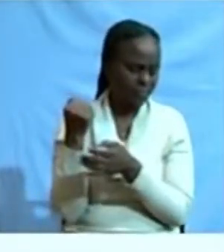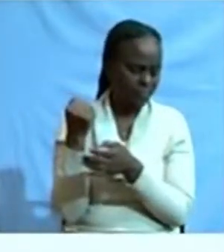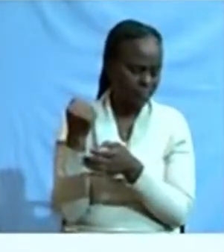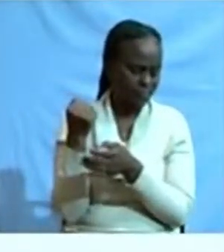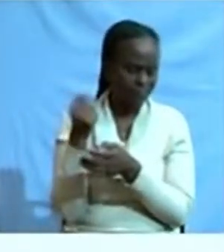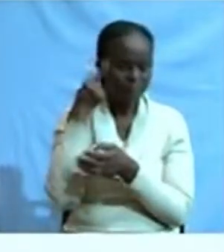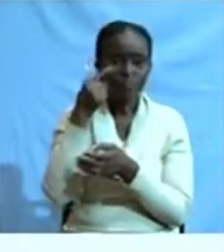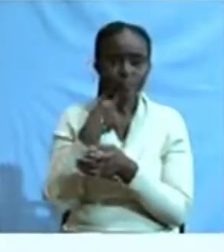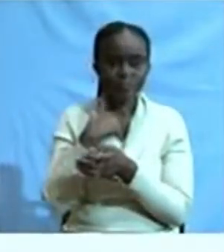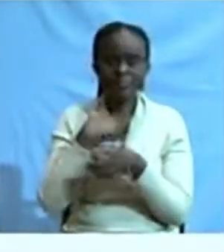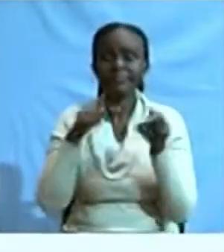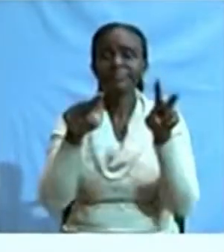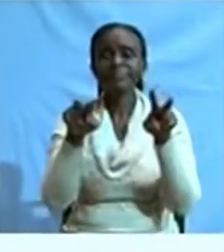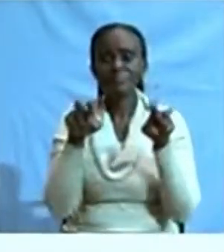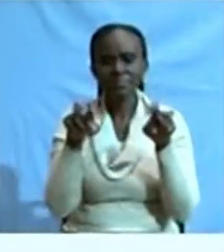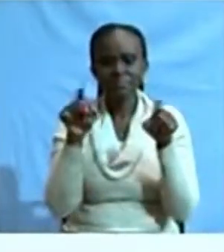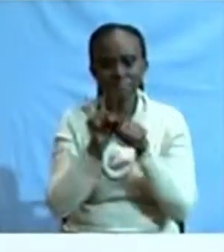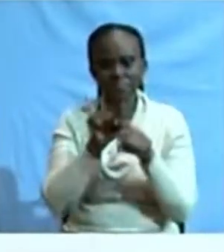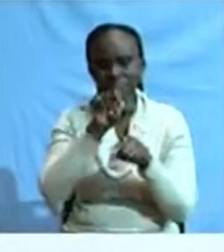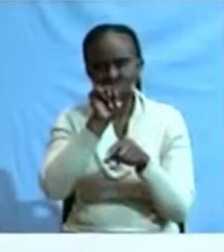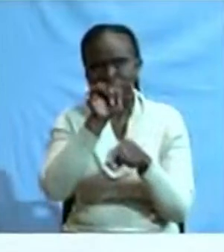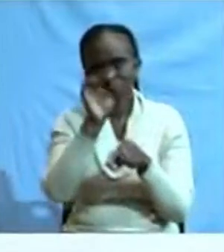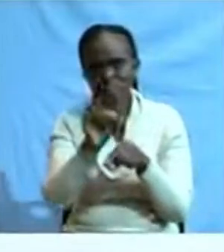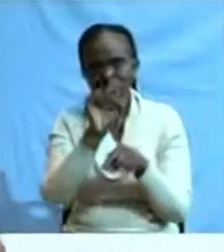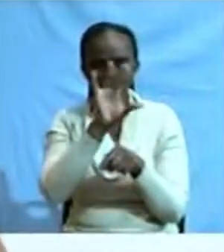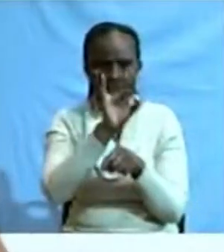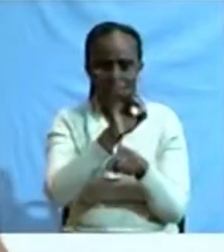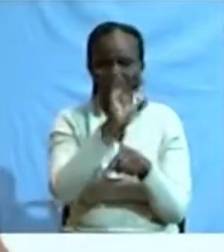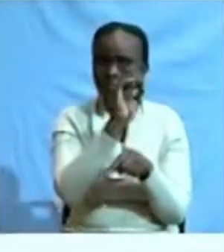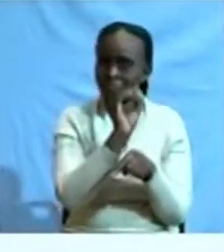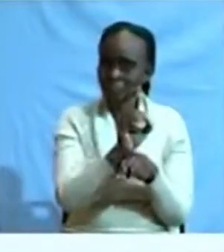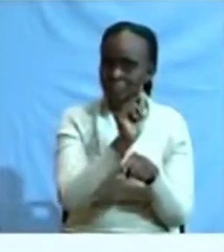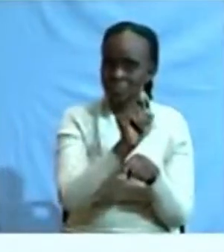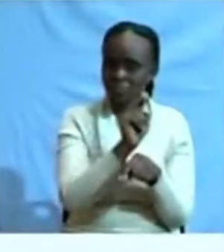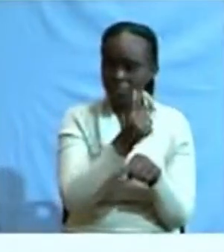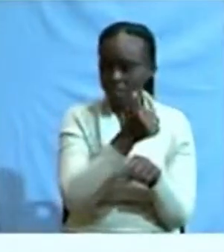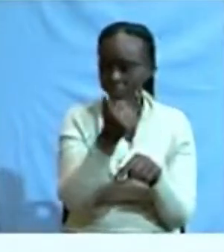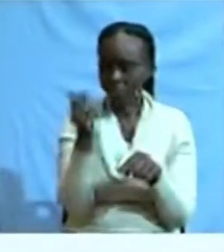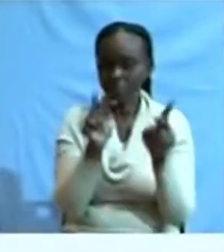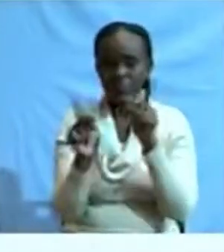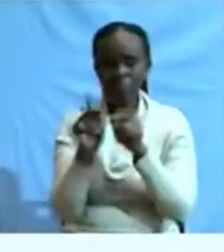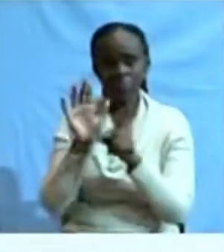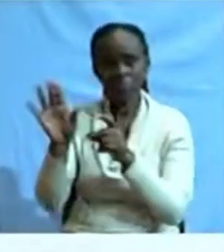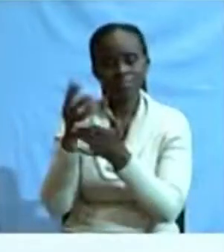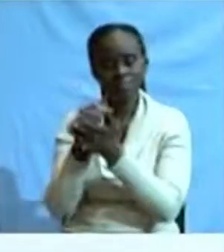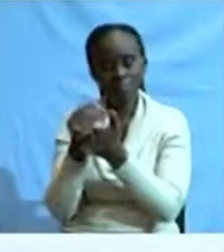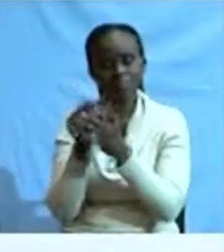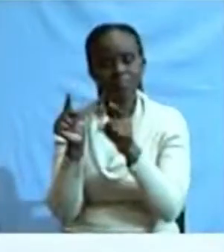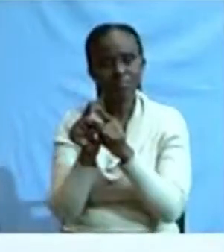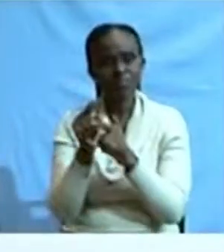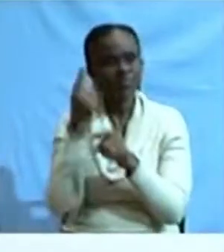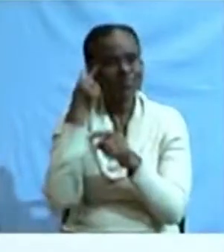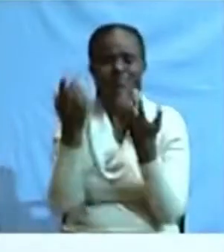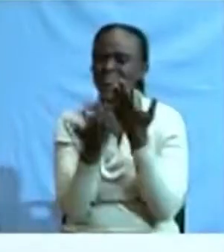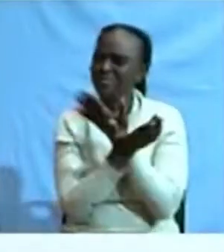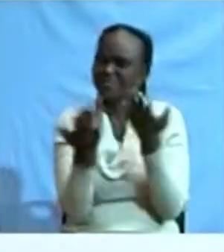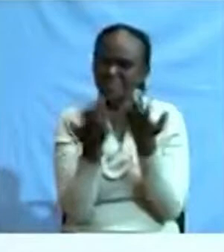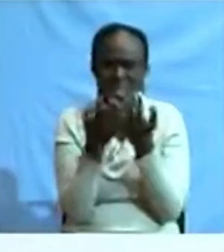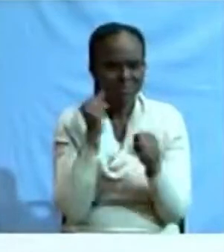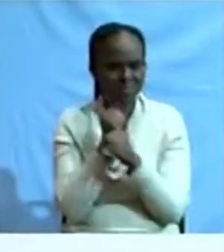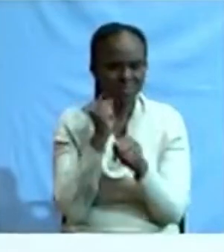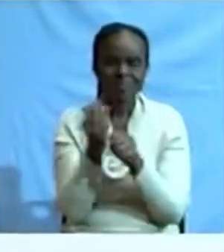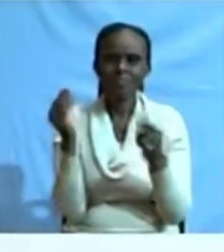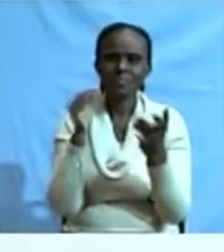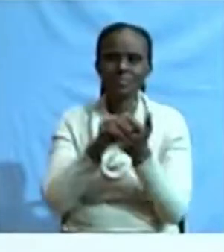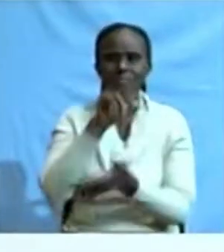To me, that's being greedy. Again, the 20%, you've taken 80% of other people's money for doing nothing. Then again,